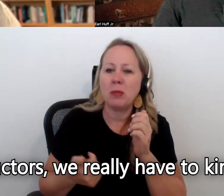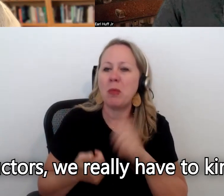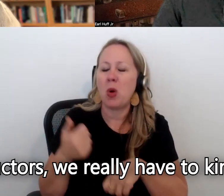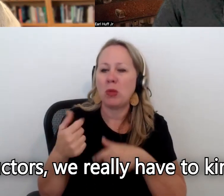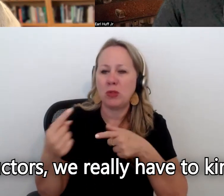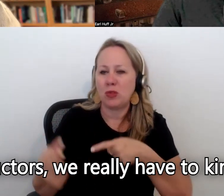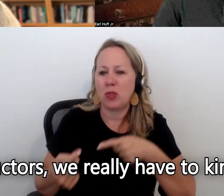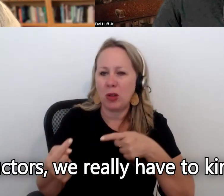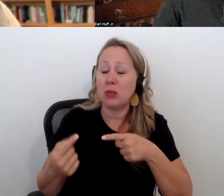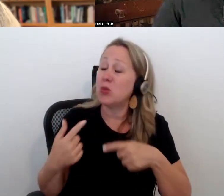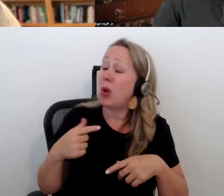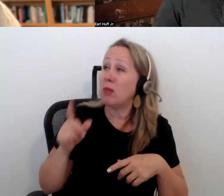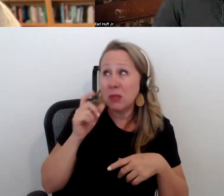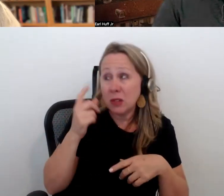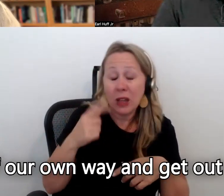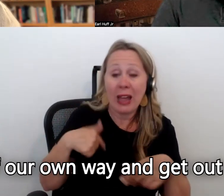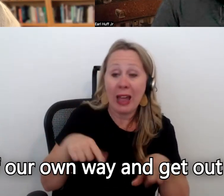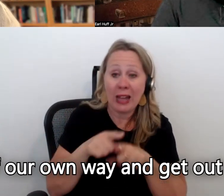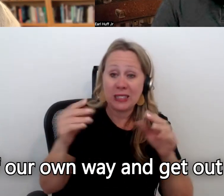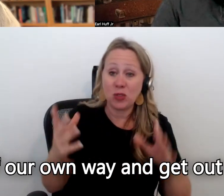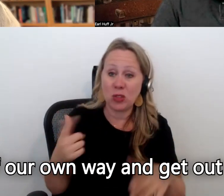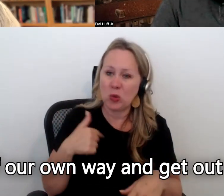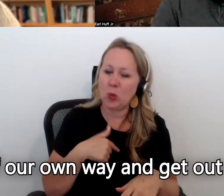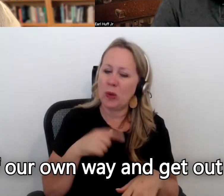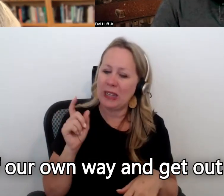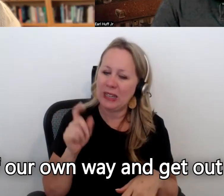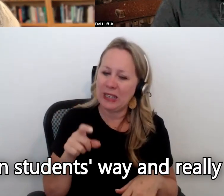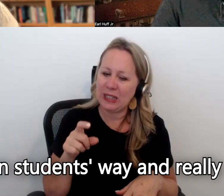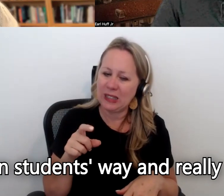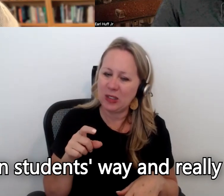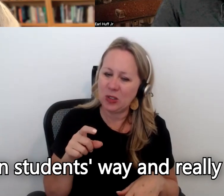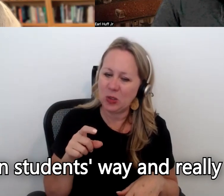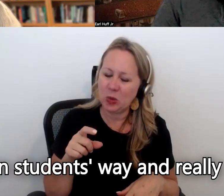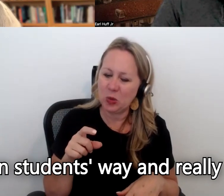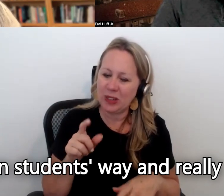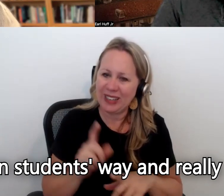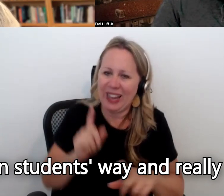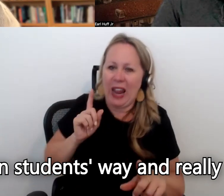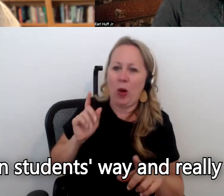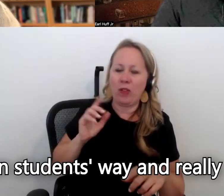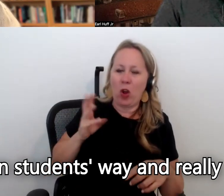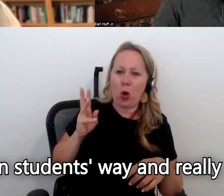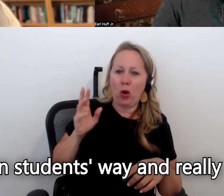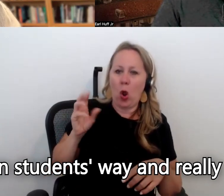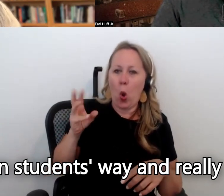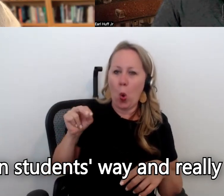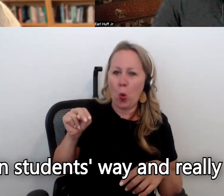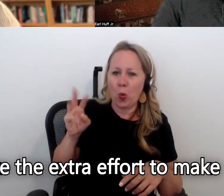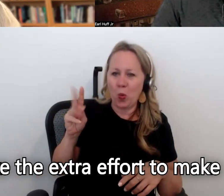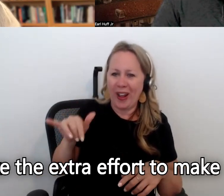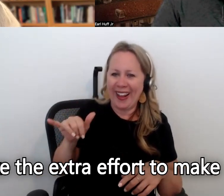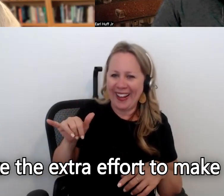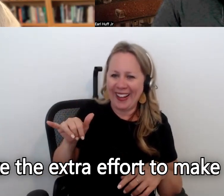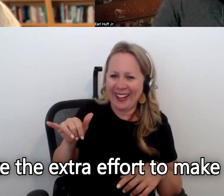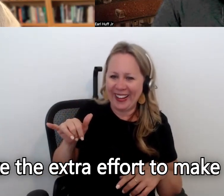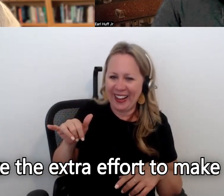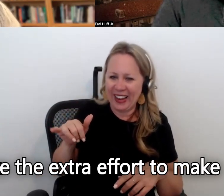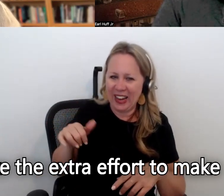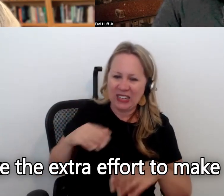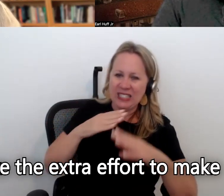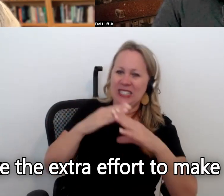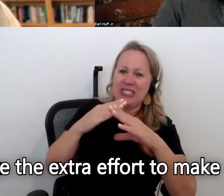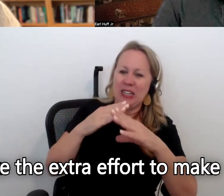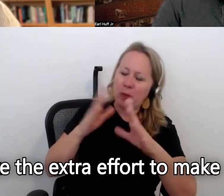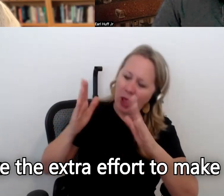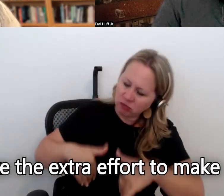instructors, we really have to kind of get out of our own way and get out of our own students' way, and really take the extra